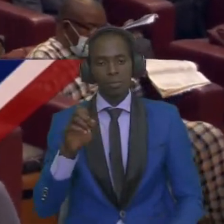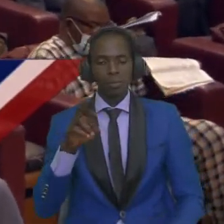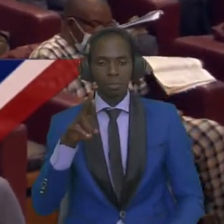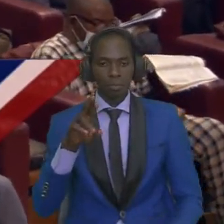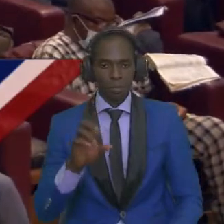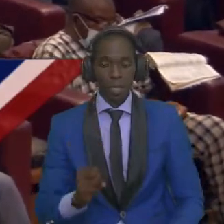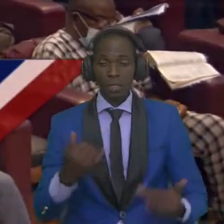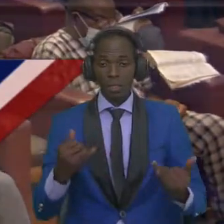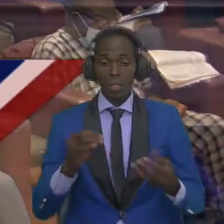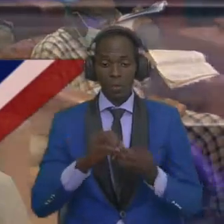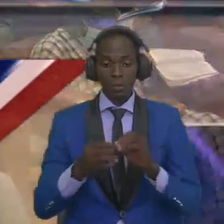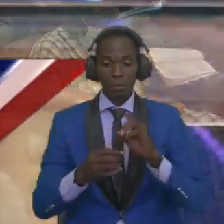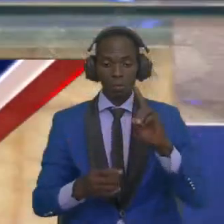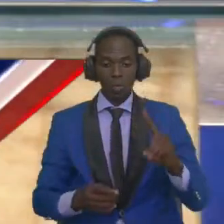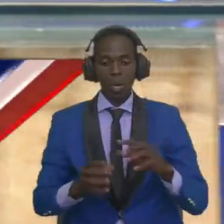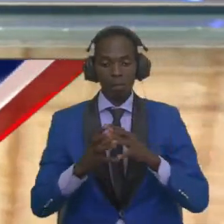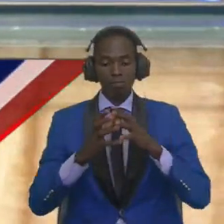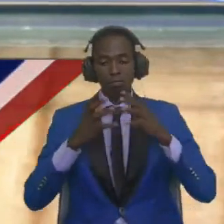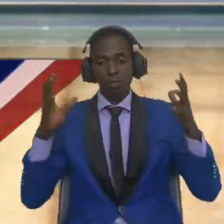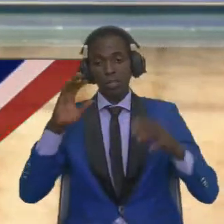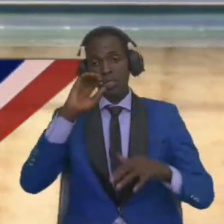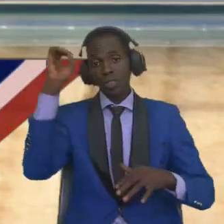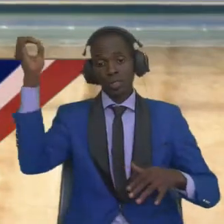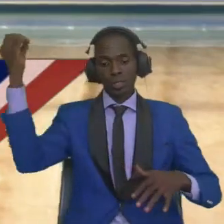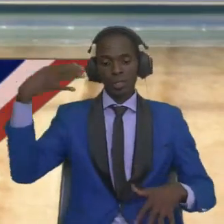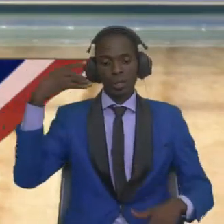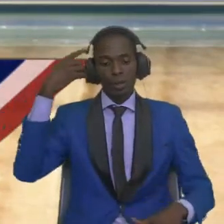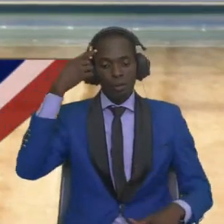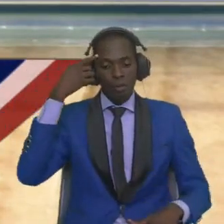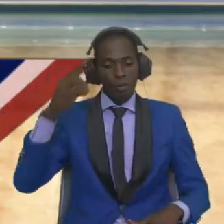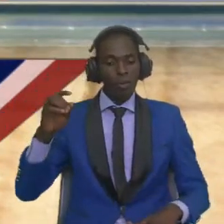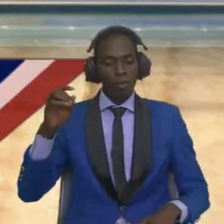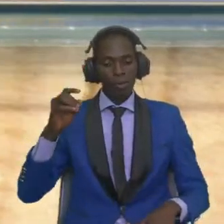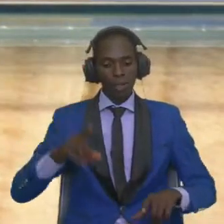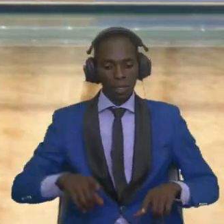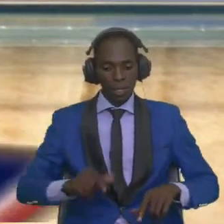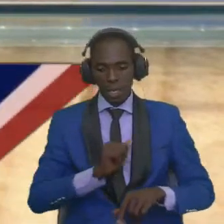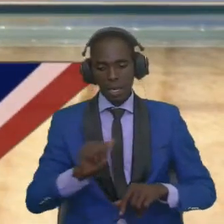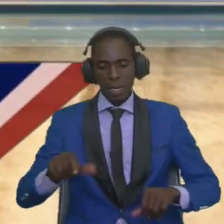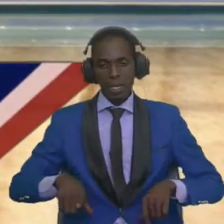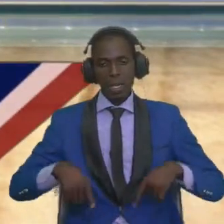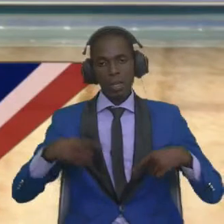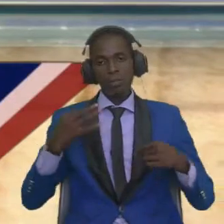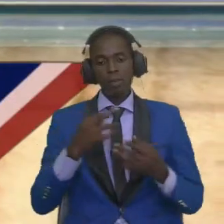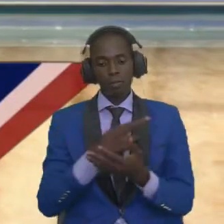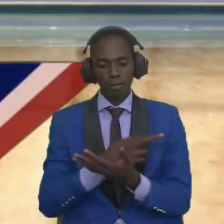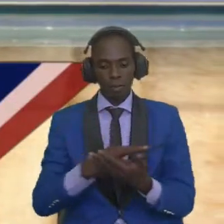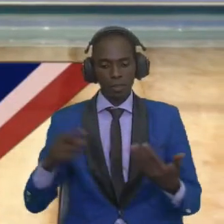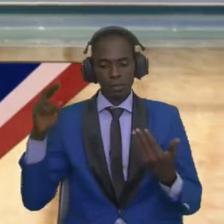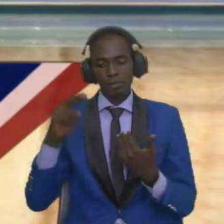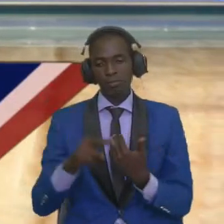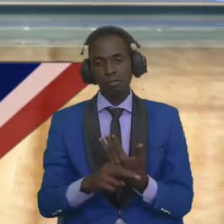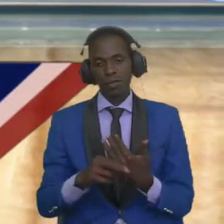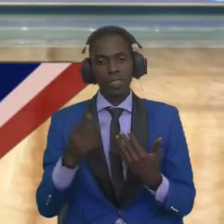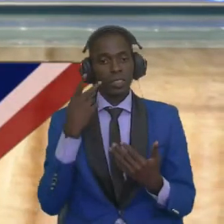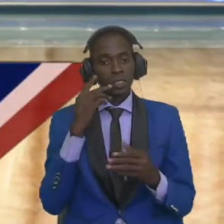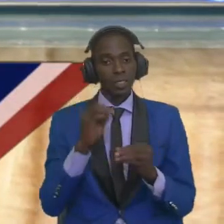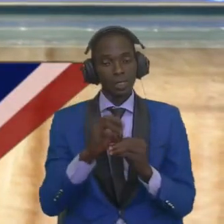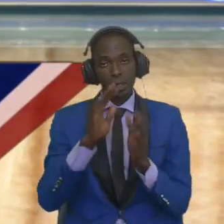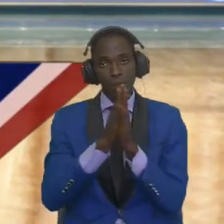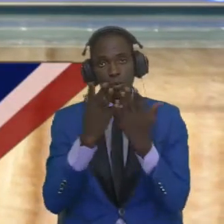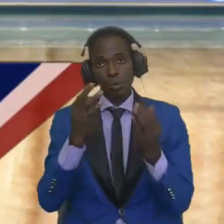of righteousness. We're told in Romans chapter 5, verse 17. Romans